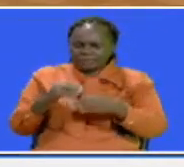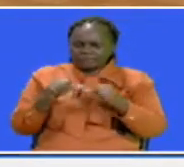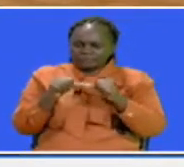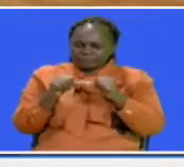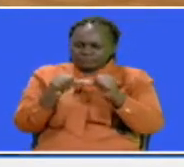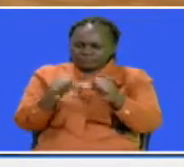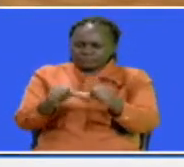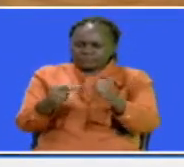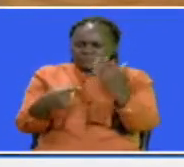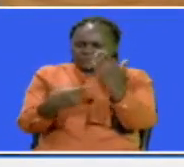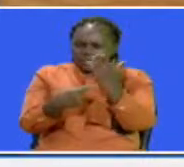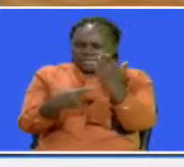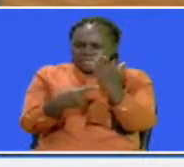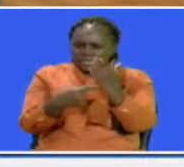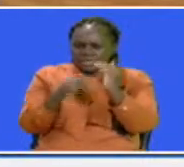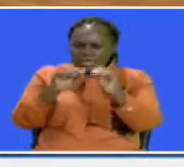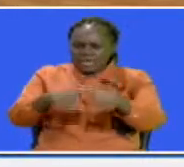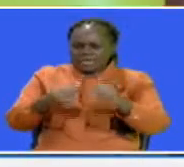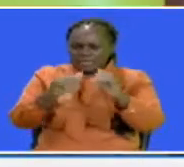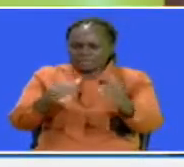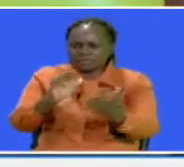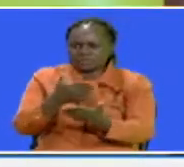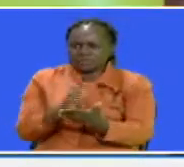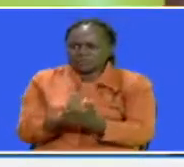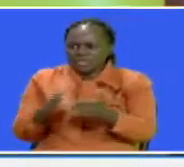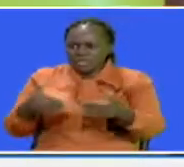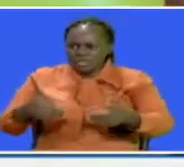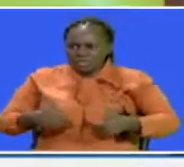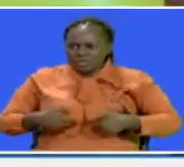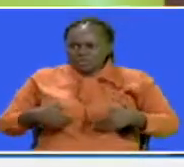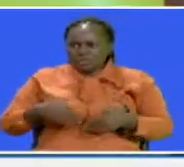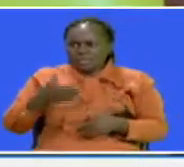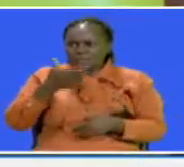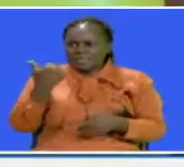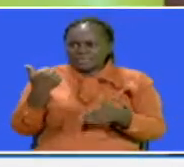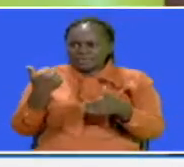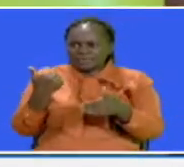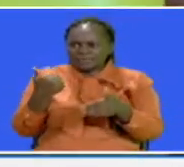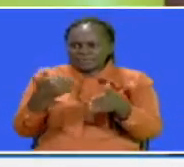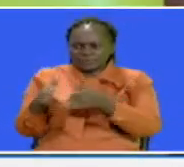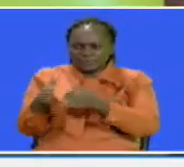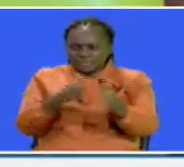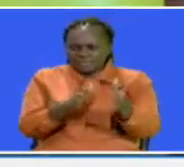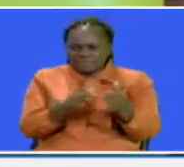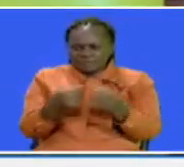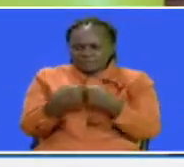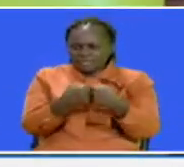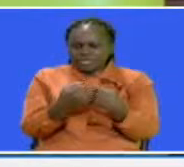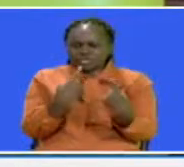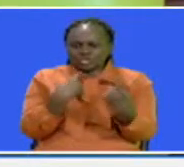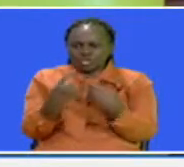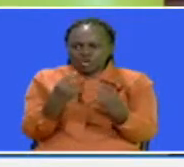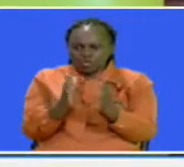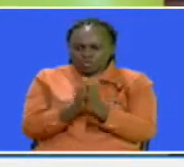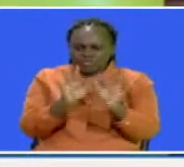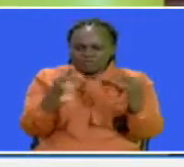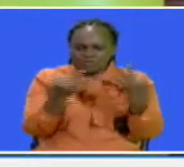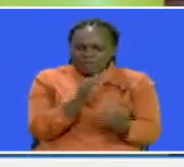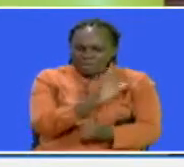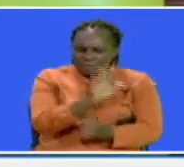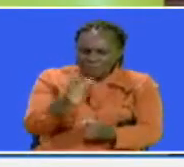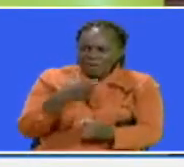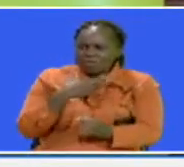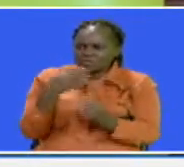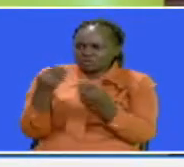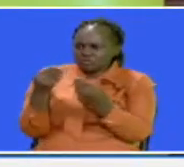resilient, tech-driven agricultural sector. The youths are the better channel to go and maybe talk to their families. We want